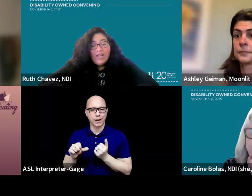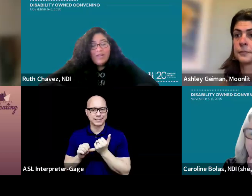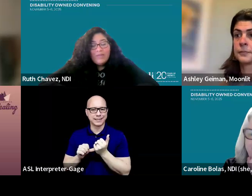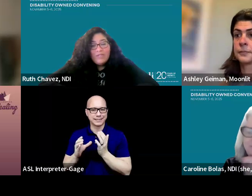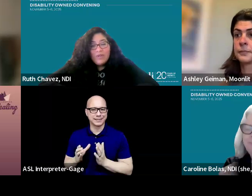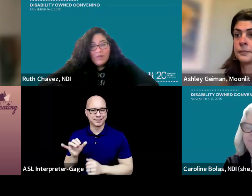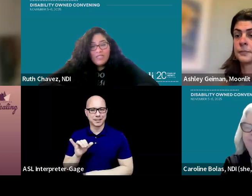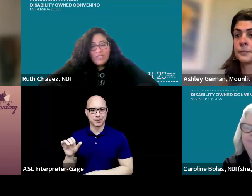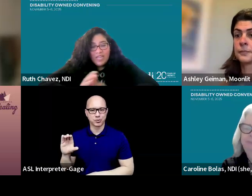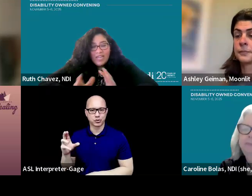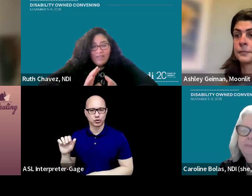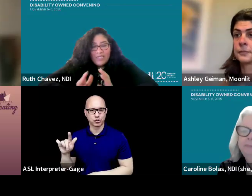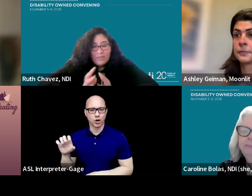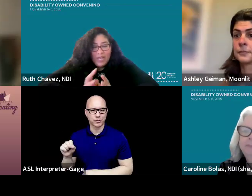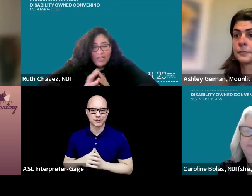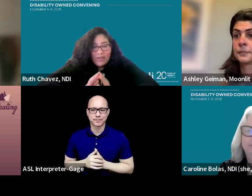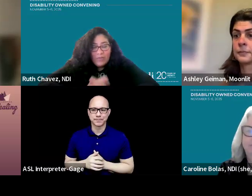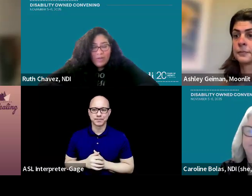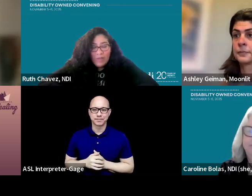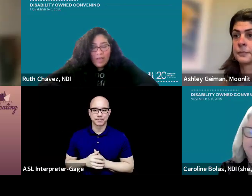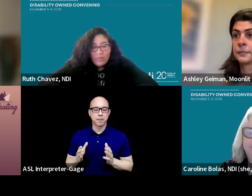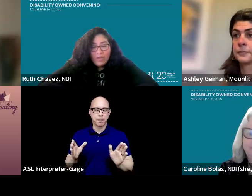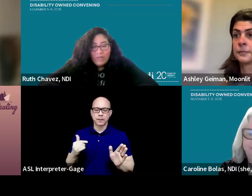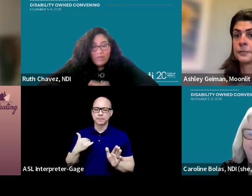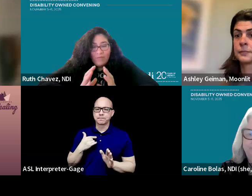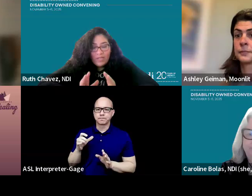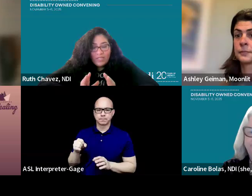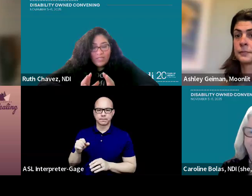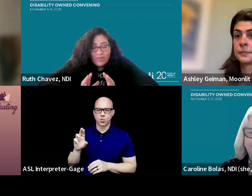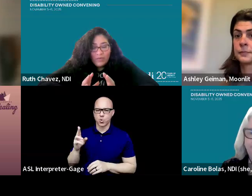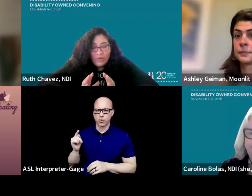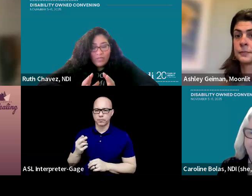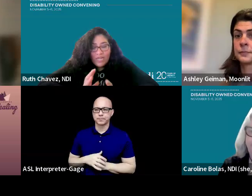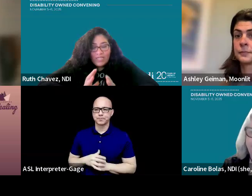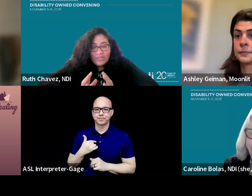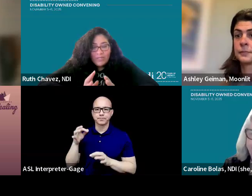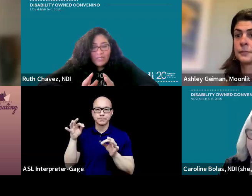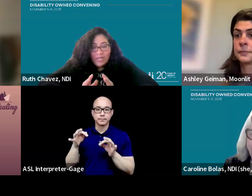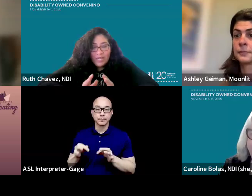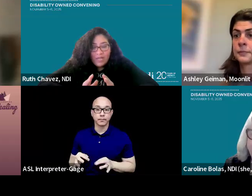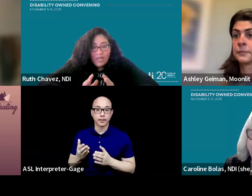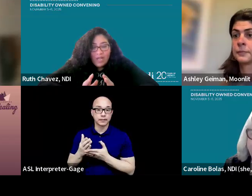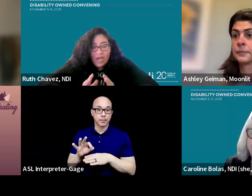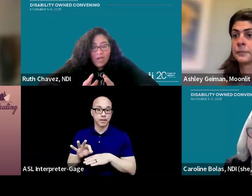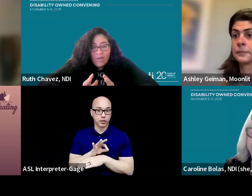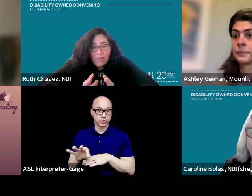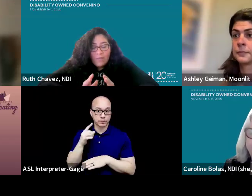Sure. So just to kind of explain a little bit about the functions for